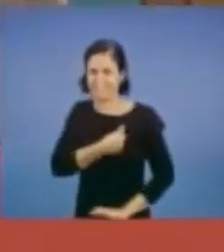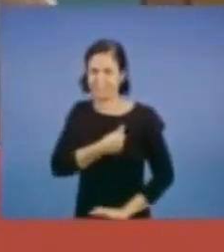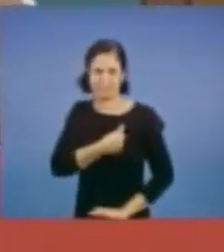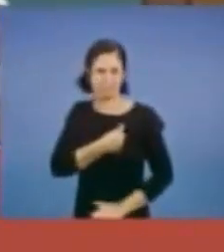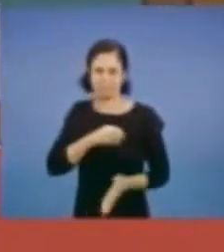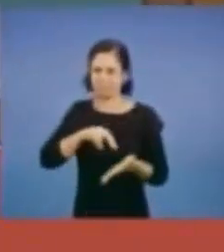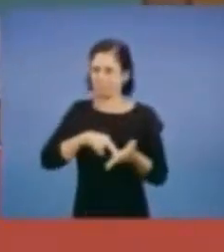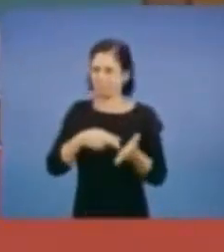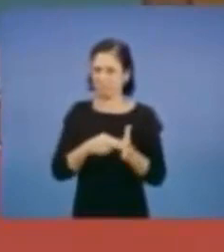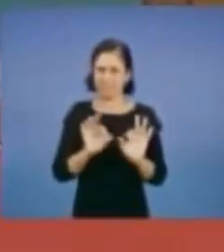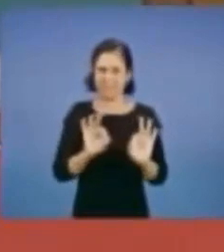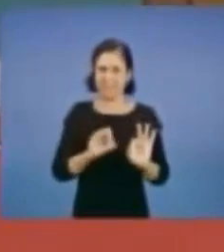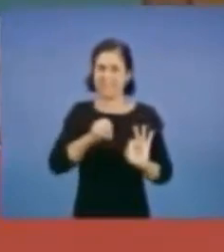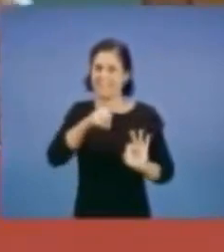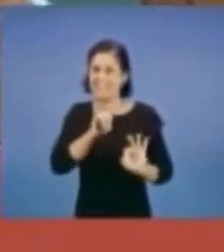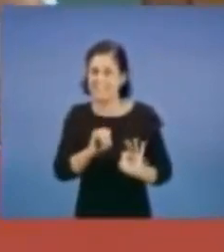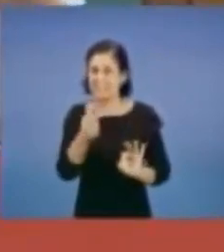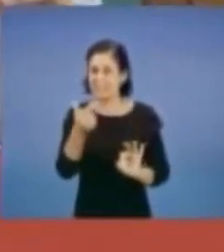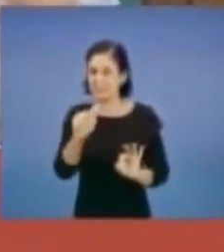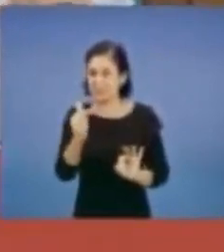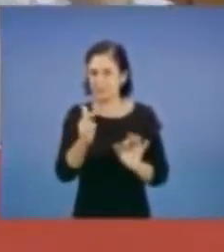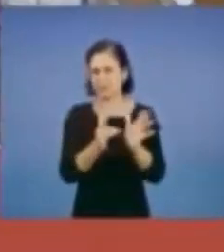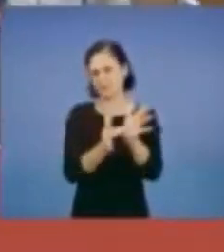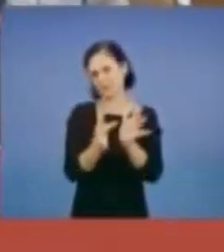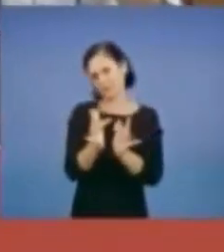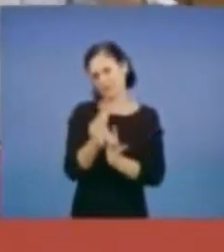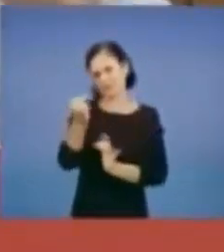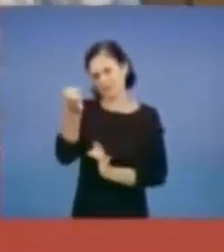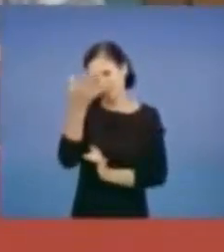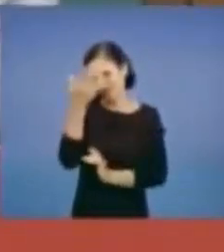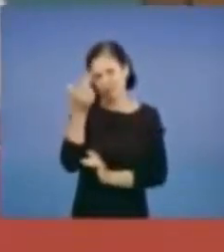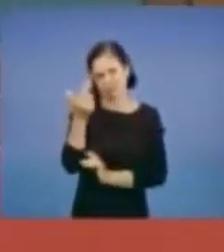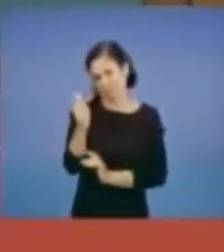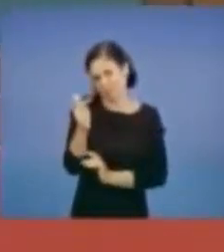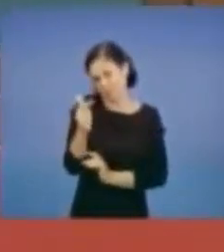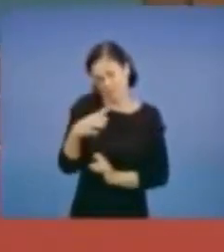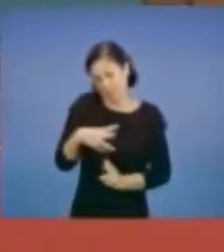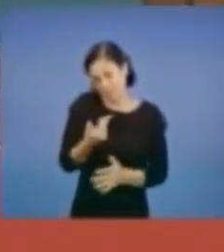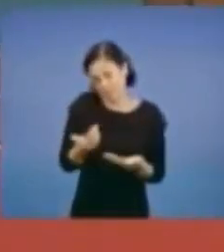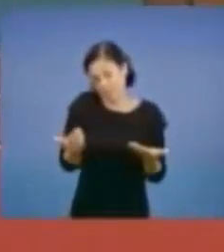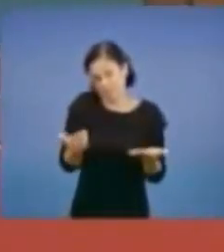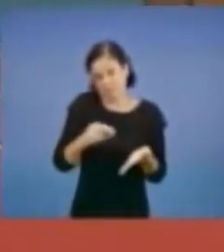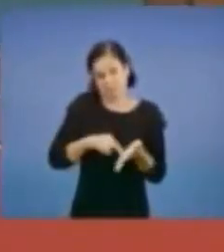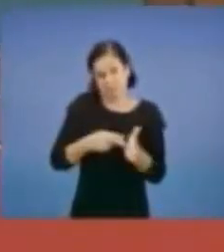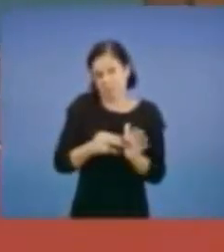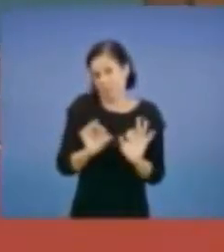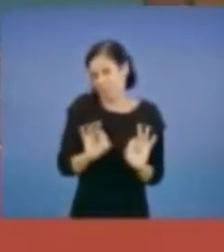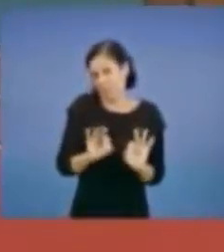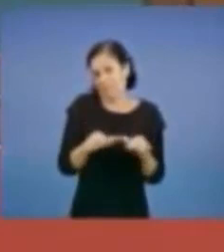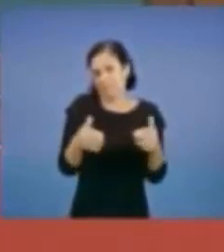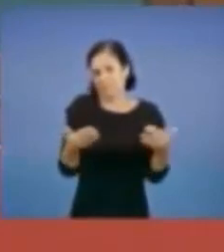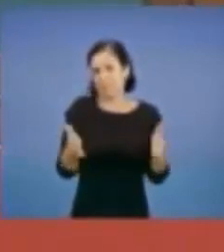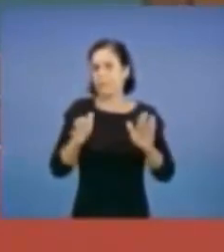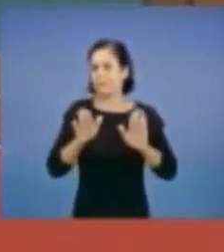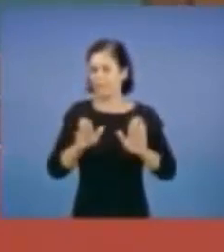Salvation, it doesn't mean anything. So salvation is in function of him revealing himself, and he